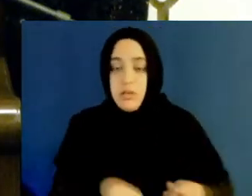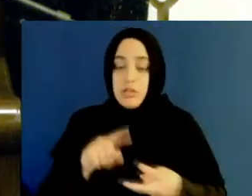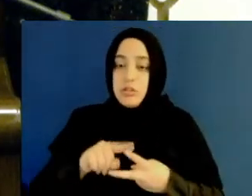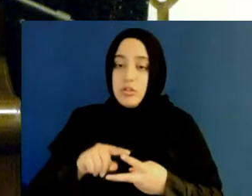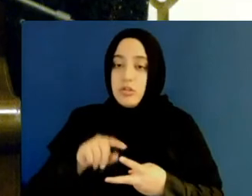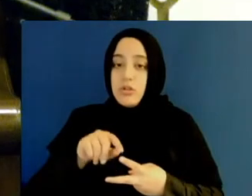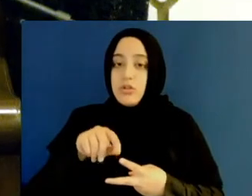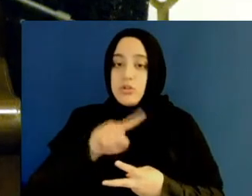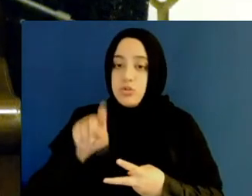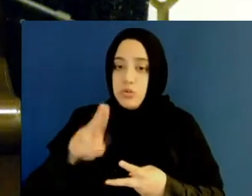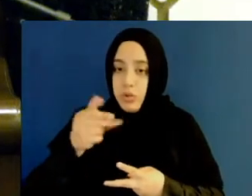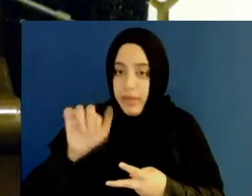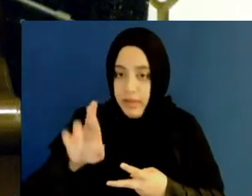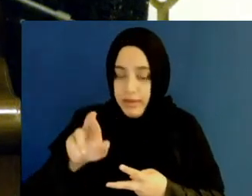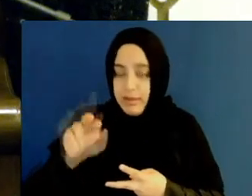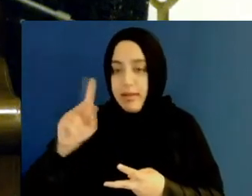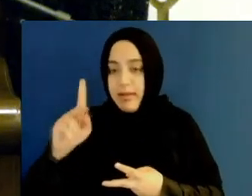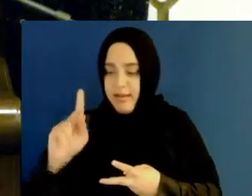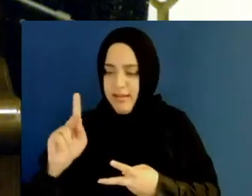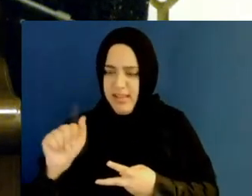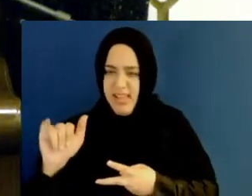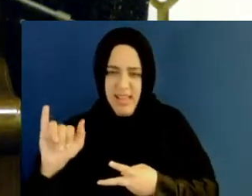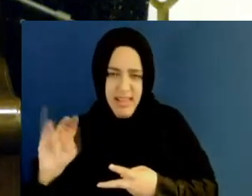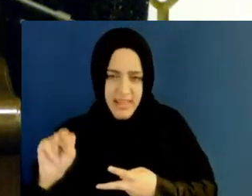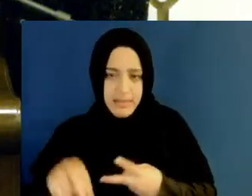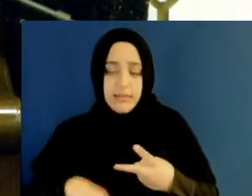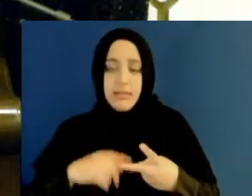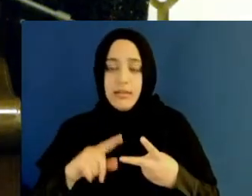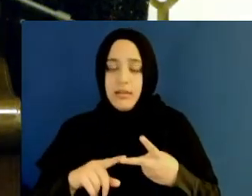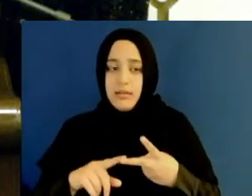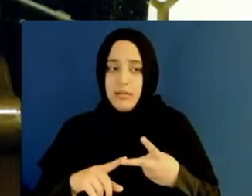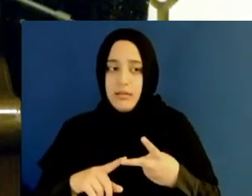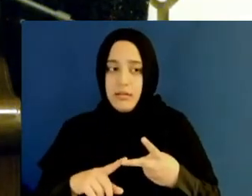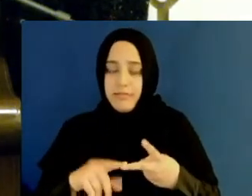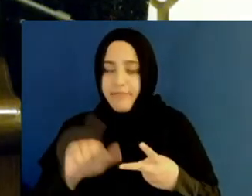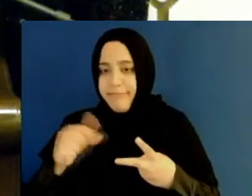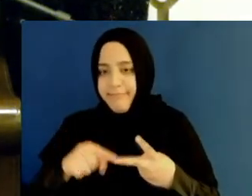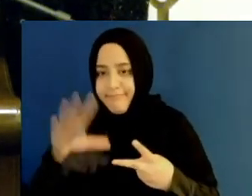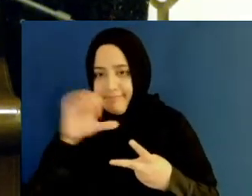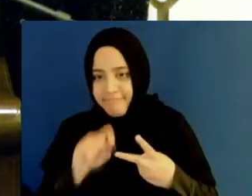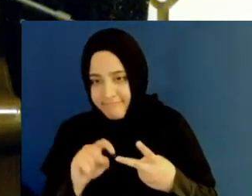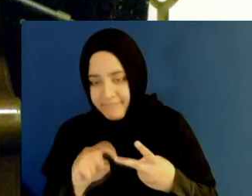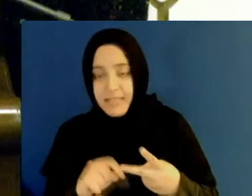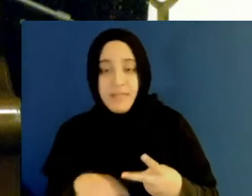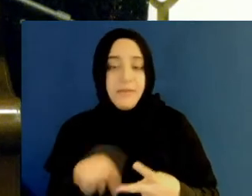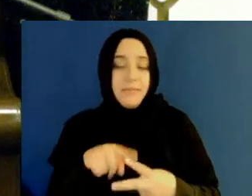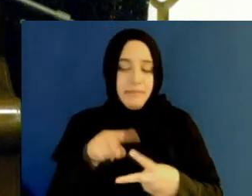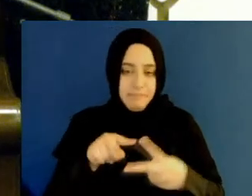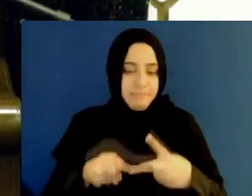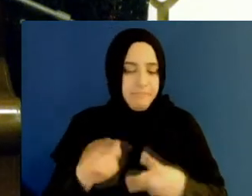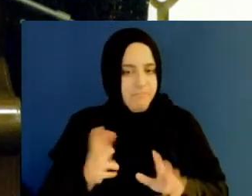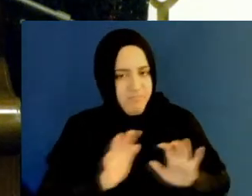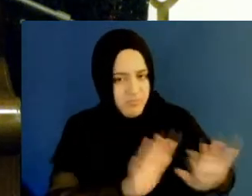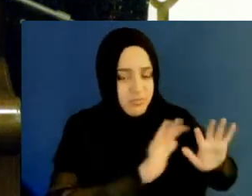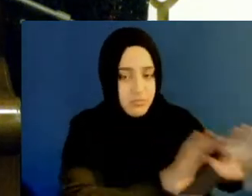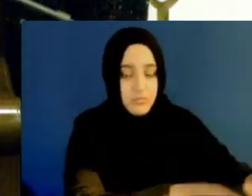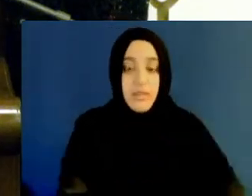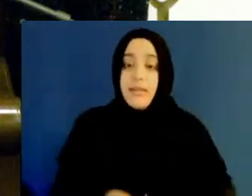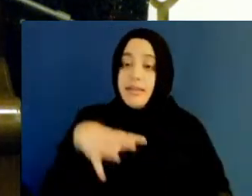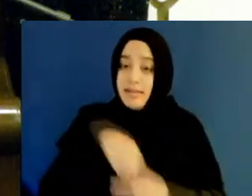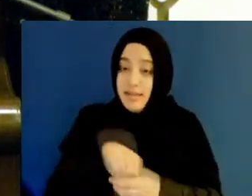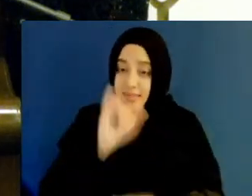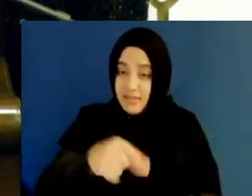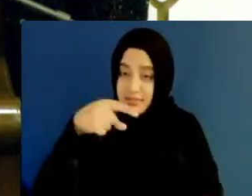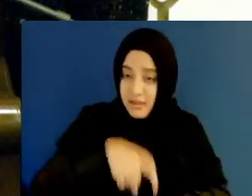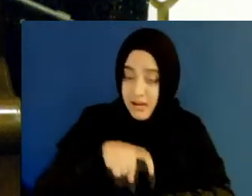al-Riyahi. And it is at that point, Shimar al-La'in says to Umar ibn Sa'ad that these men in their individual